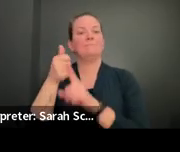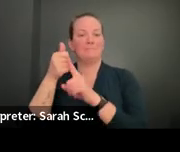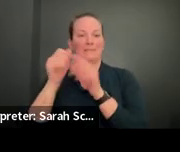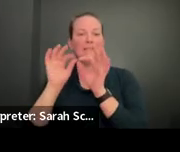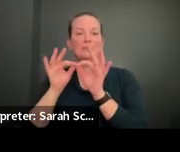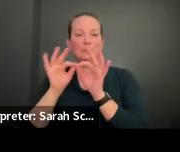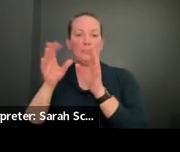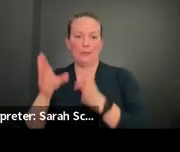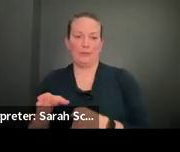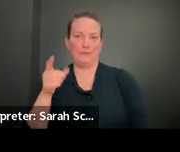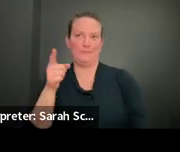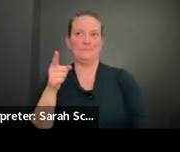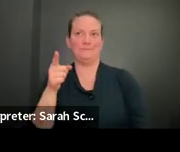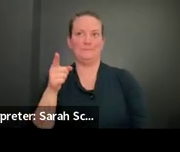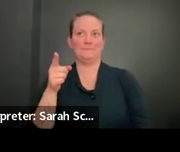interpreter. We